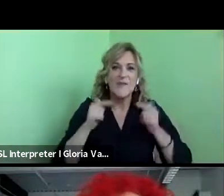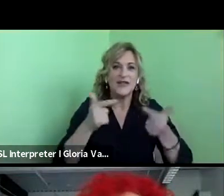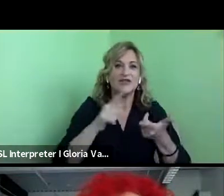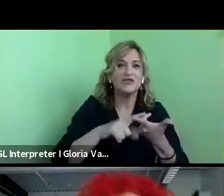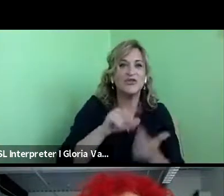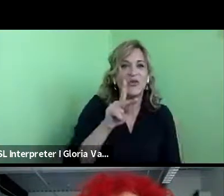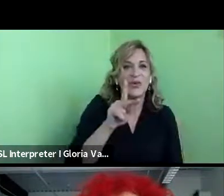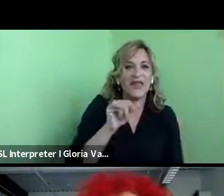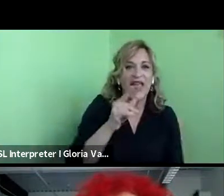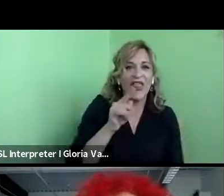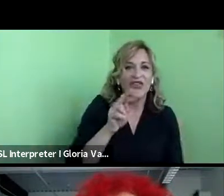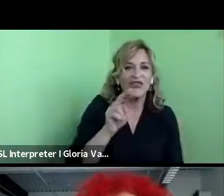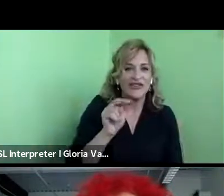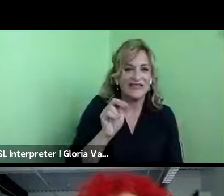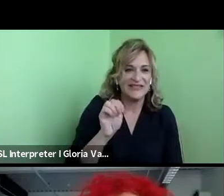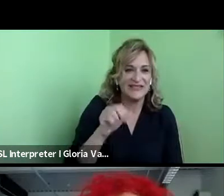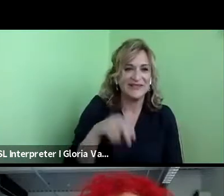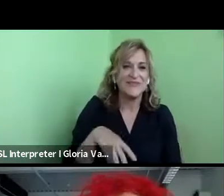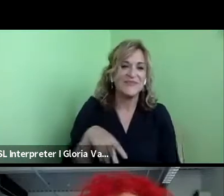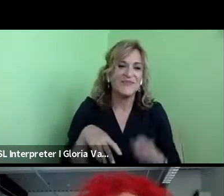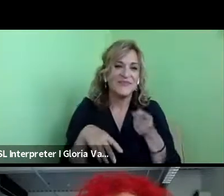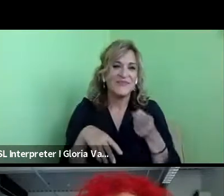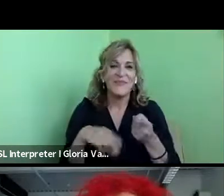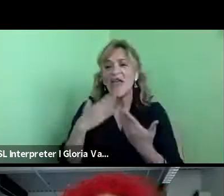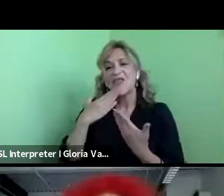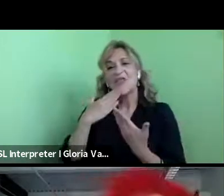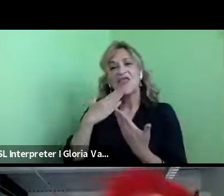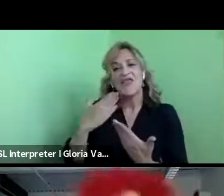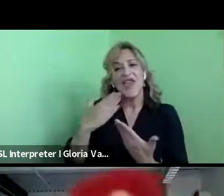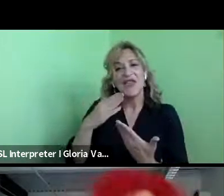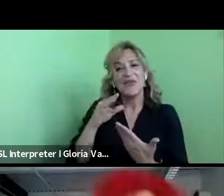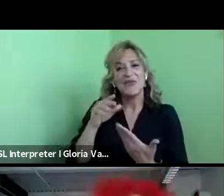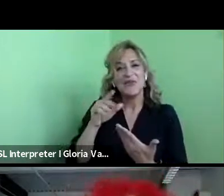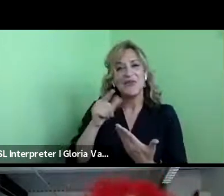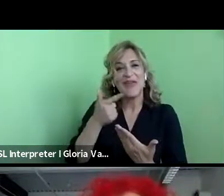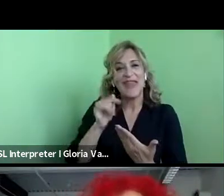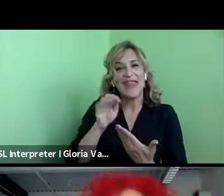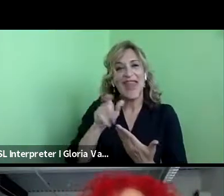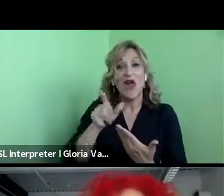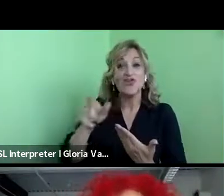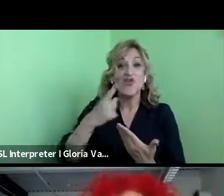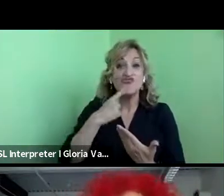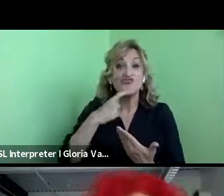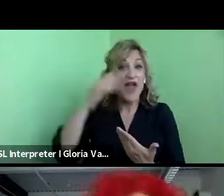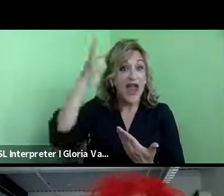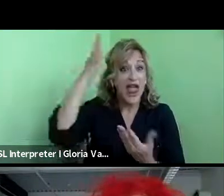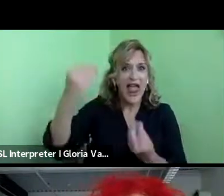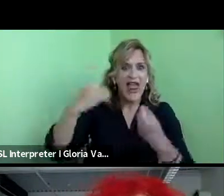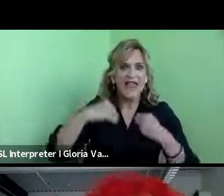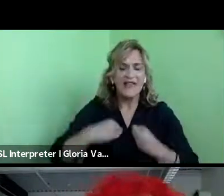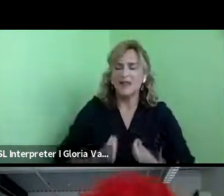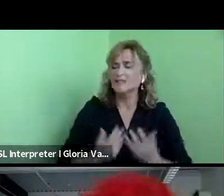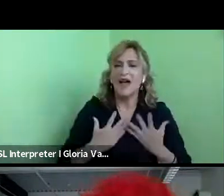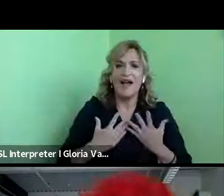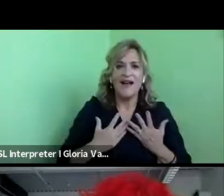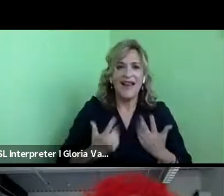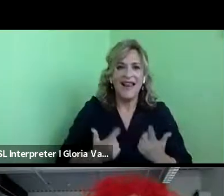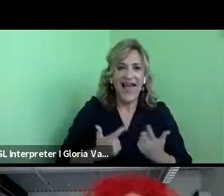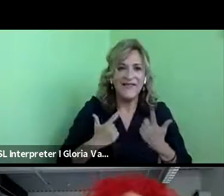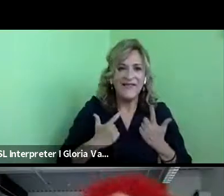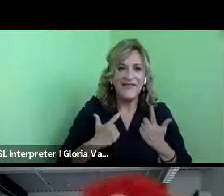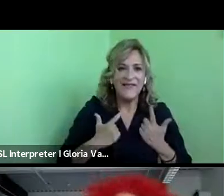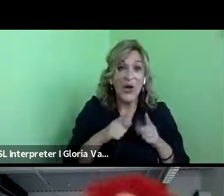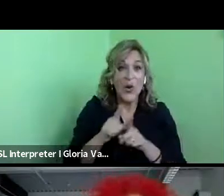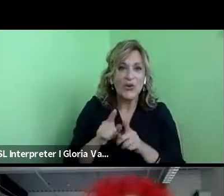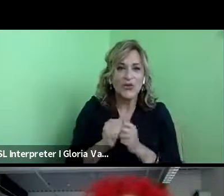Thanks, Gayle. Your red hair is giving me life this morning in New York, as well as the red lipstick. It's